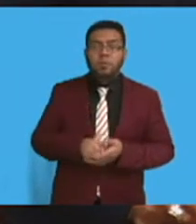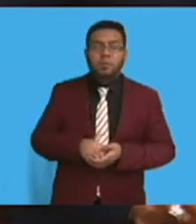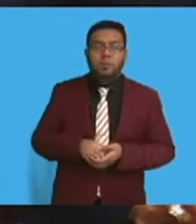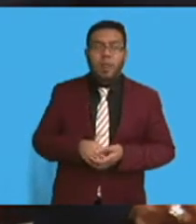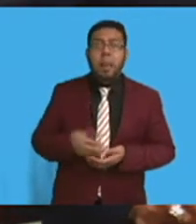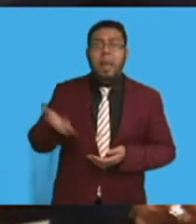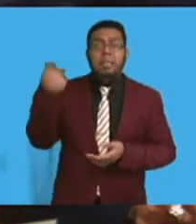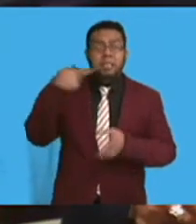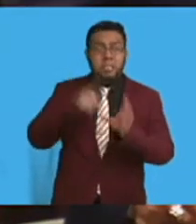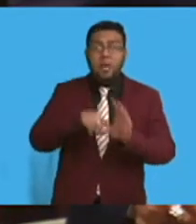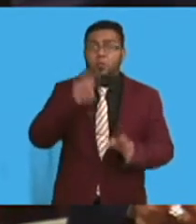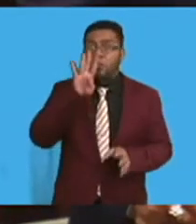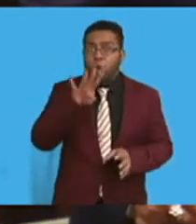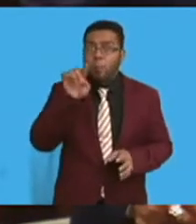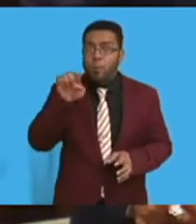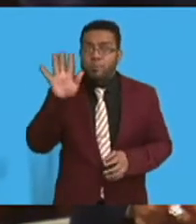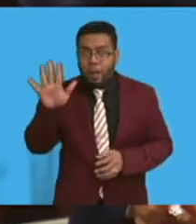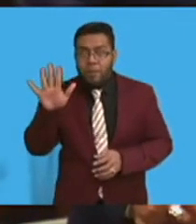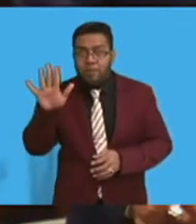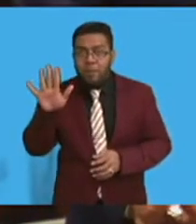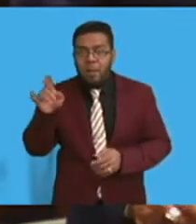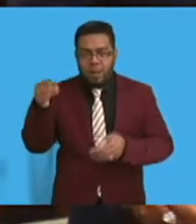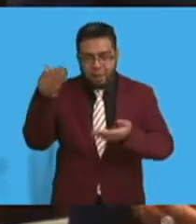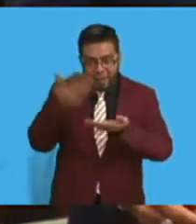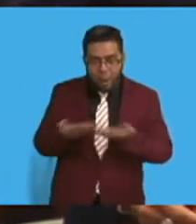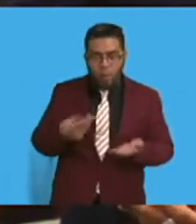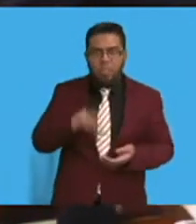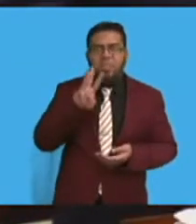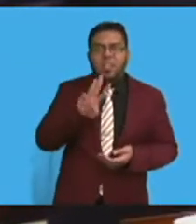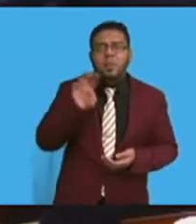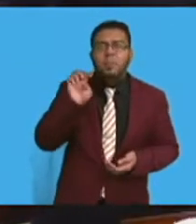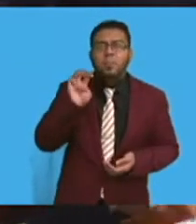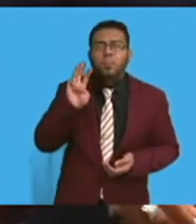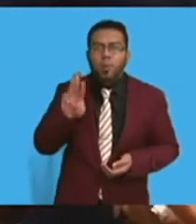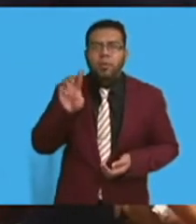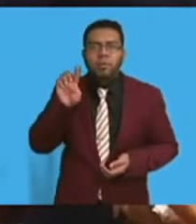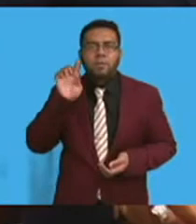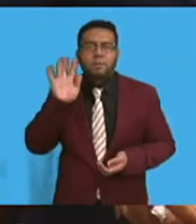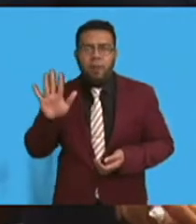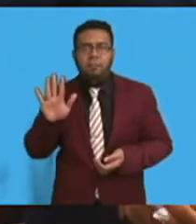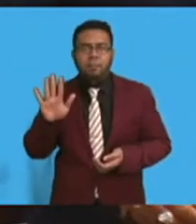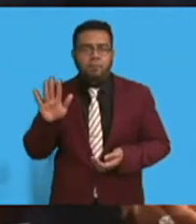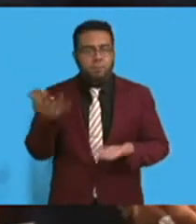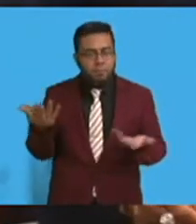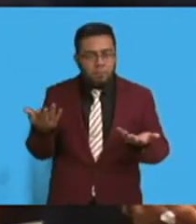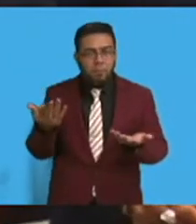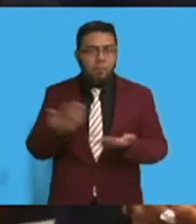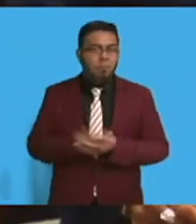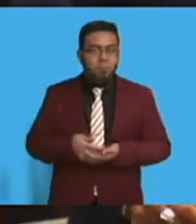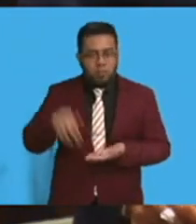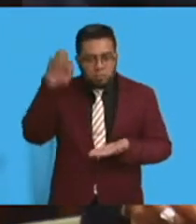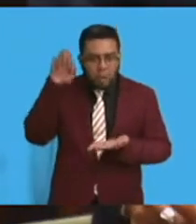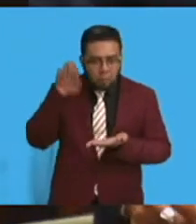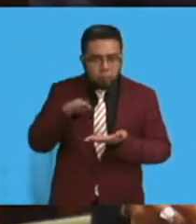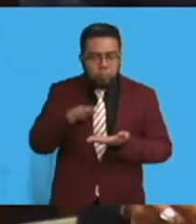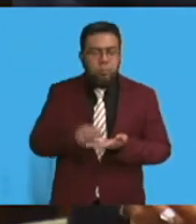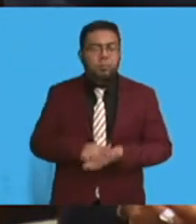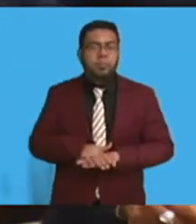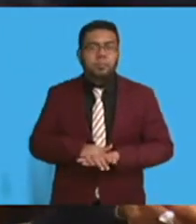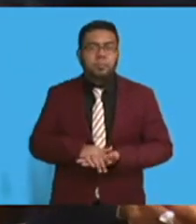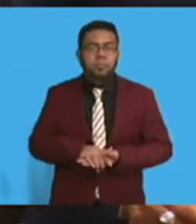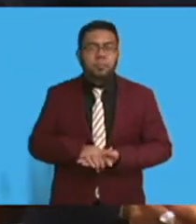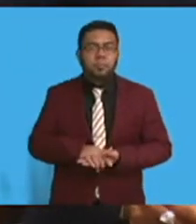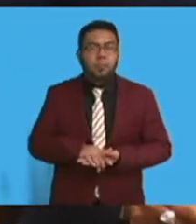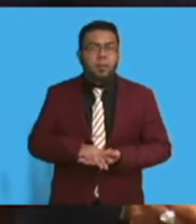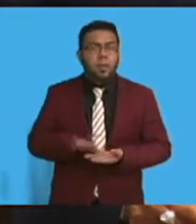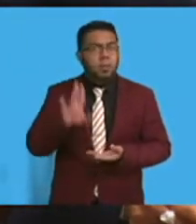words, last year it was 4.5%, it's now going to be 3.5%, as we had undertaken in last year's budget announcement, Madam Speaker. What's really impressive, Madam